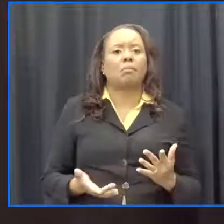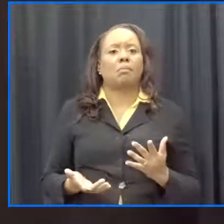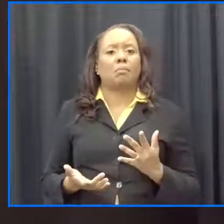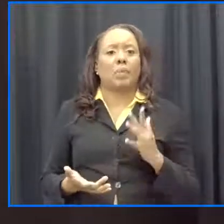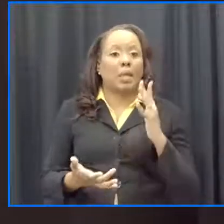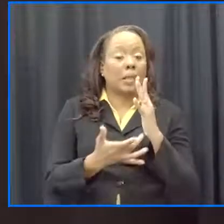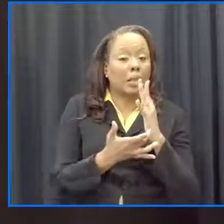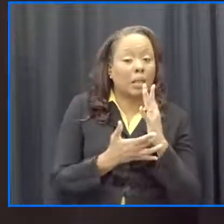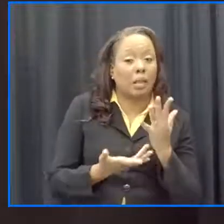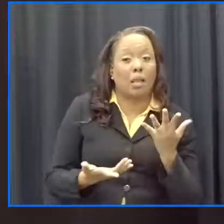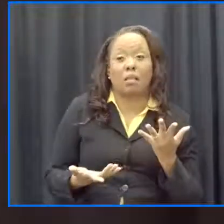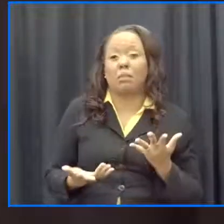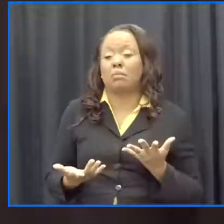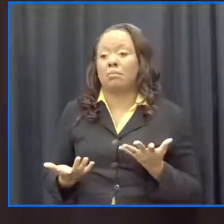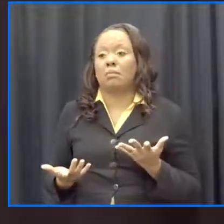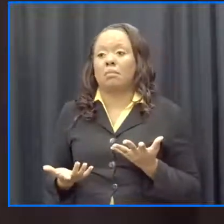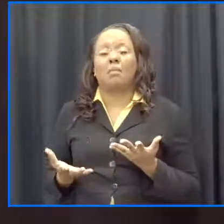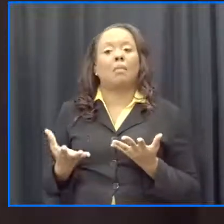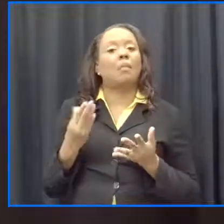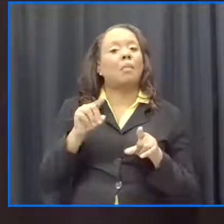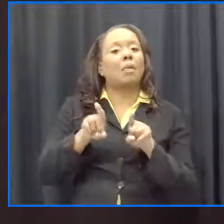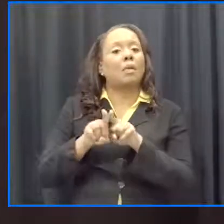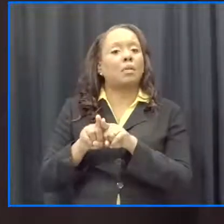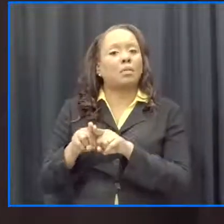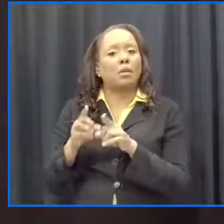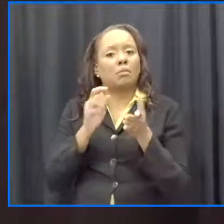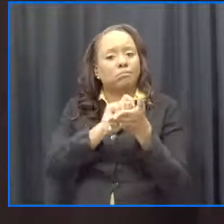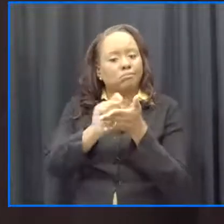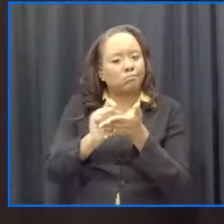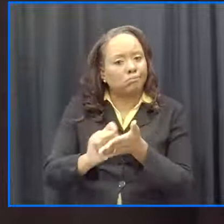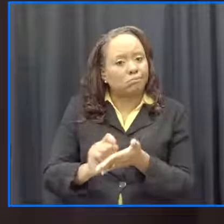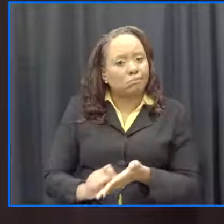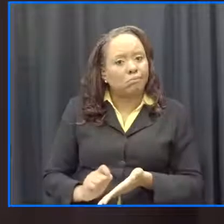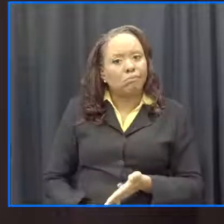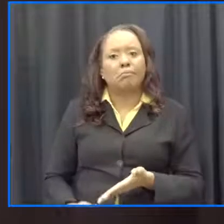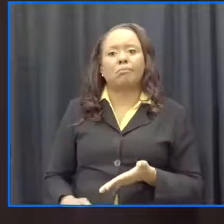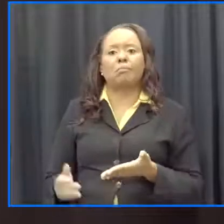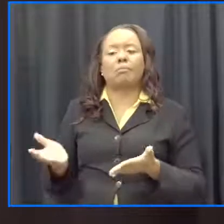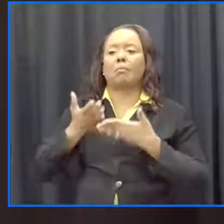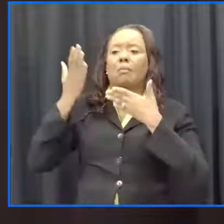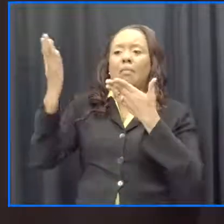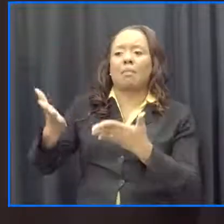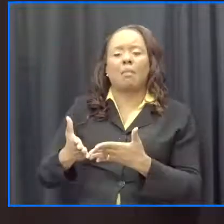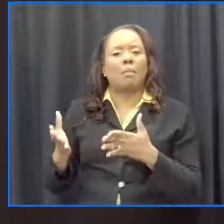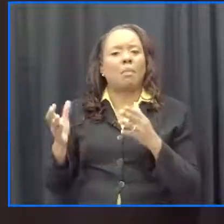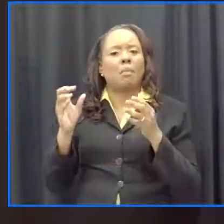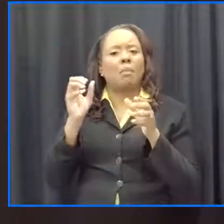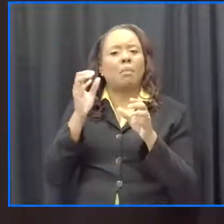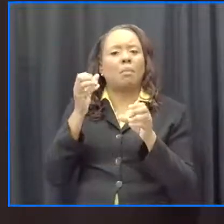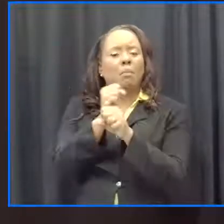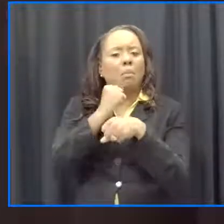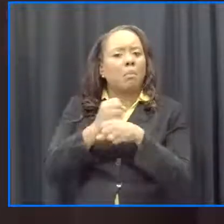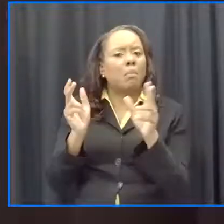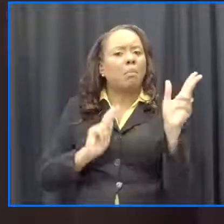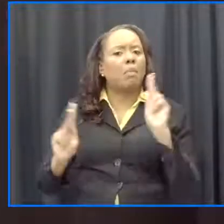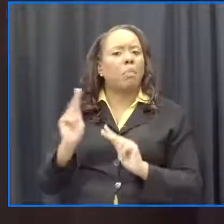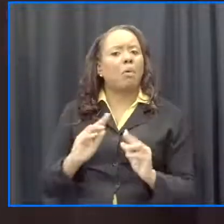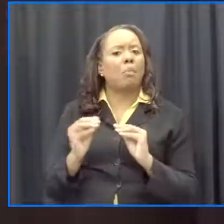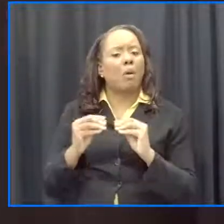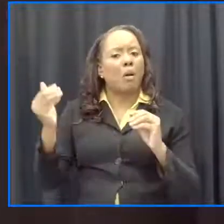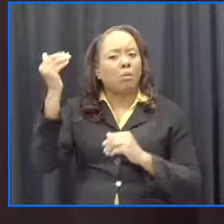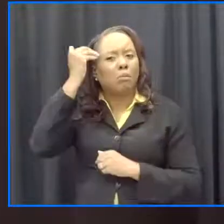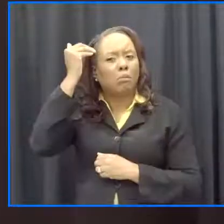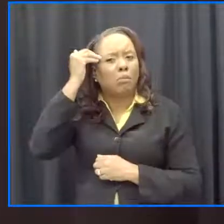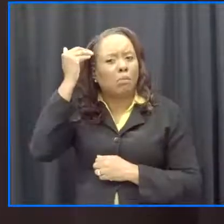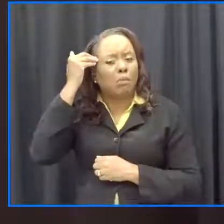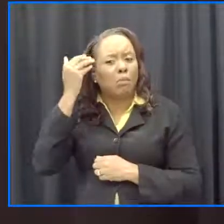to prepare and distribute such material memoranda which will deepen public knowledge in the Constitution and the